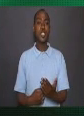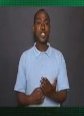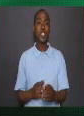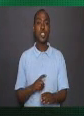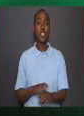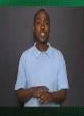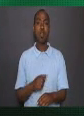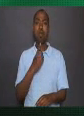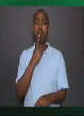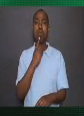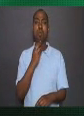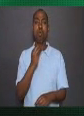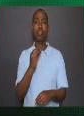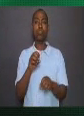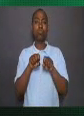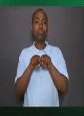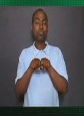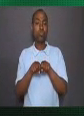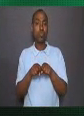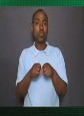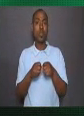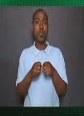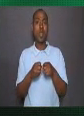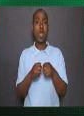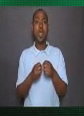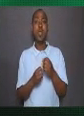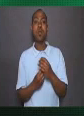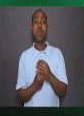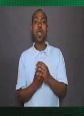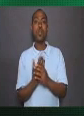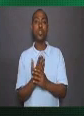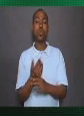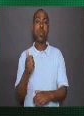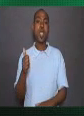glucose is broken down and produces